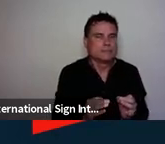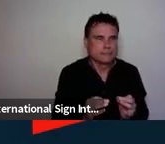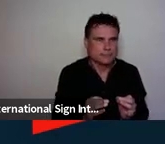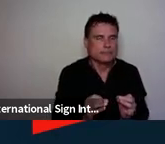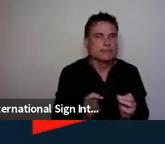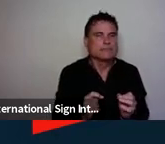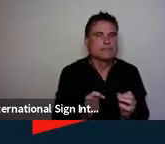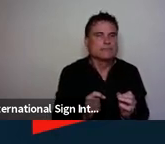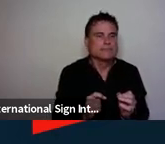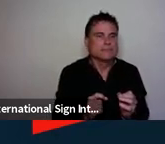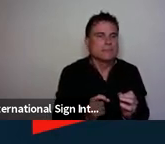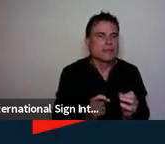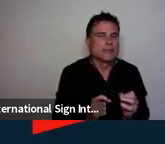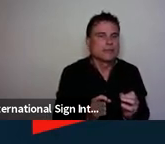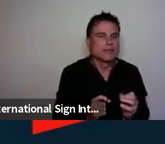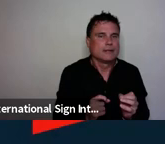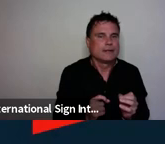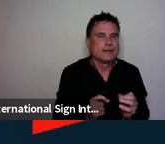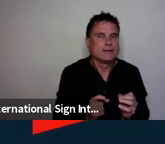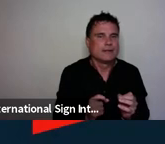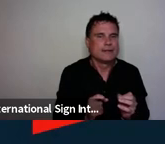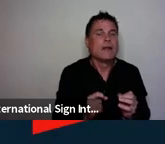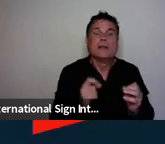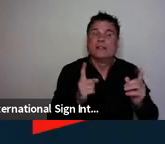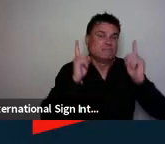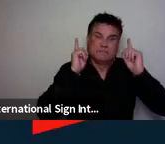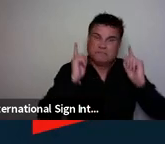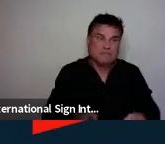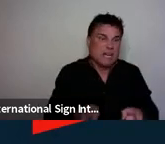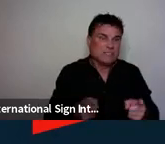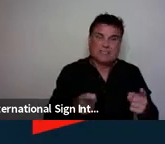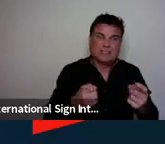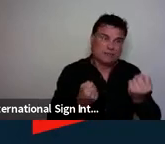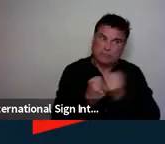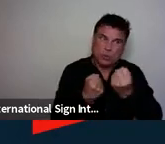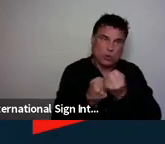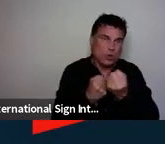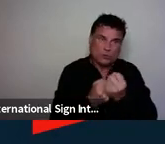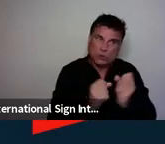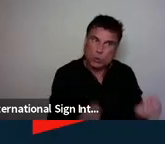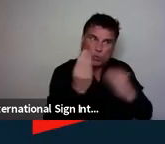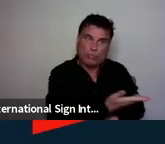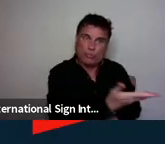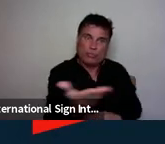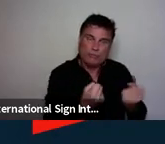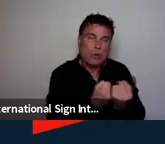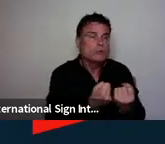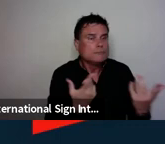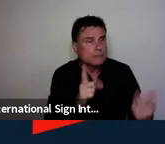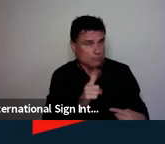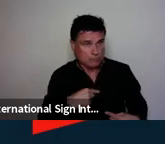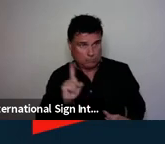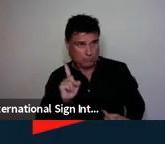Supporting young people with resources, mentoring, and opportunities. I think that there is really a lot